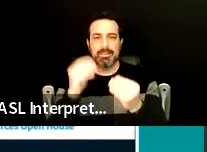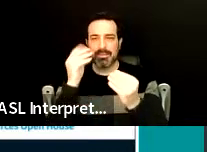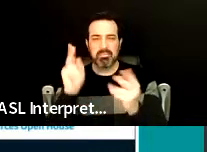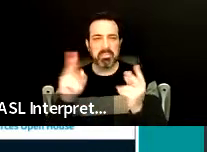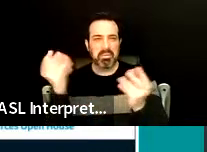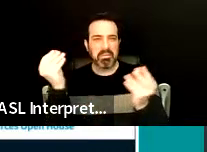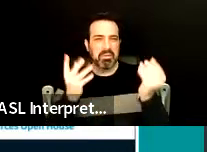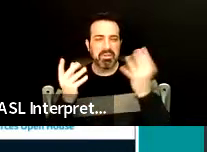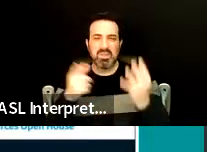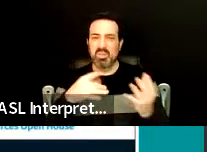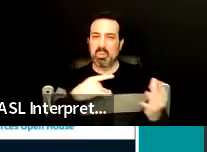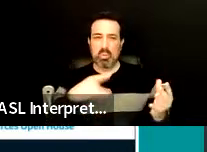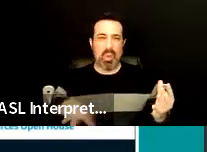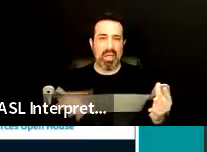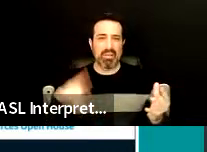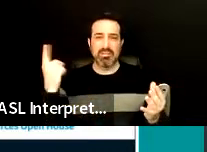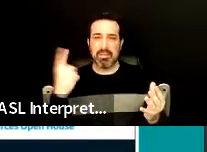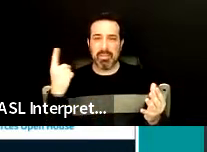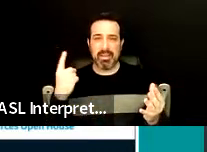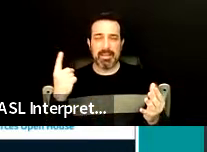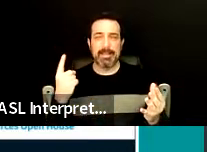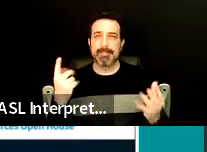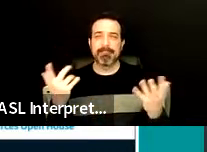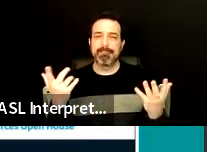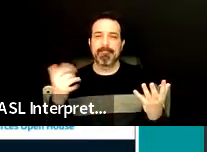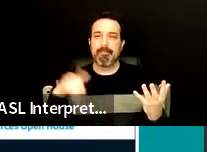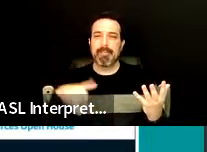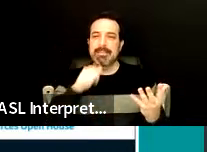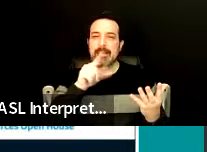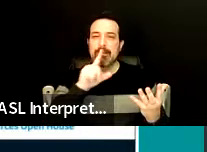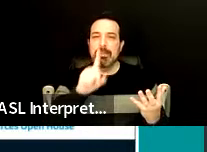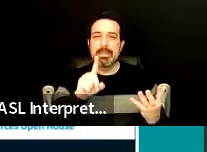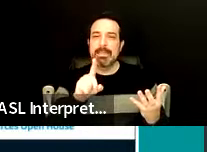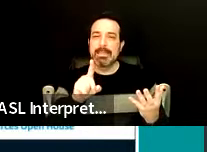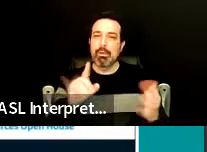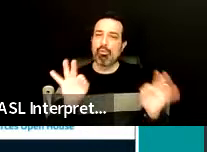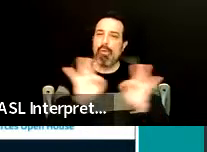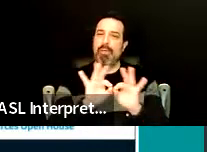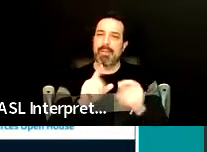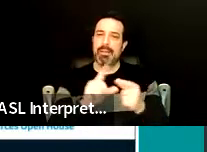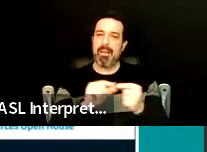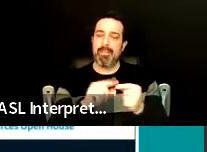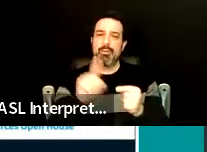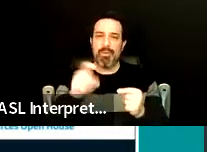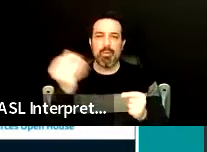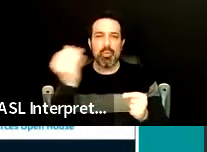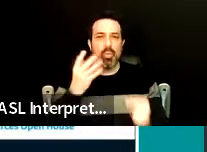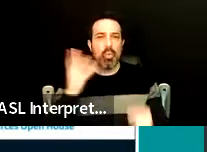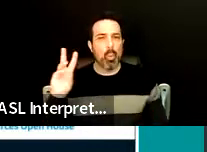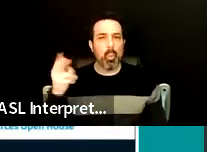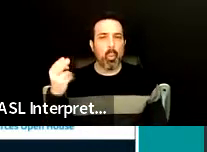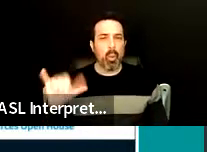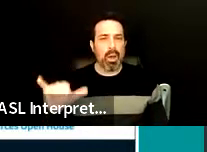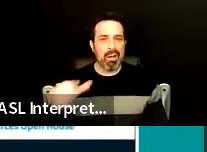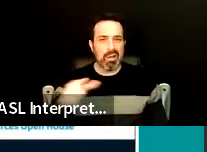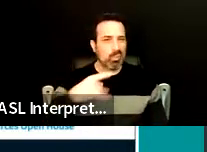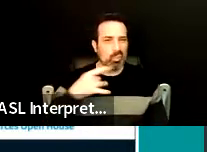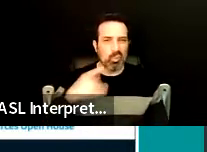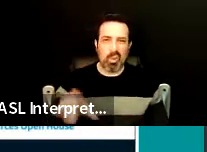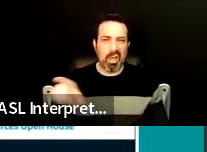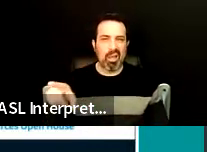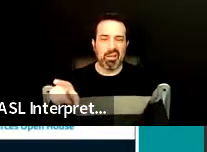us that you don't like something is not a relevant comment. You have to tell us why you don't like